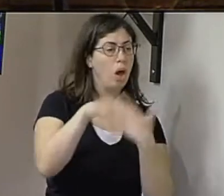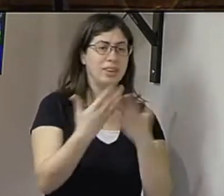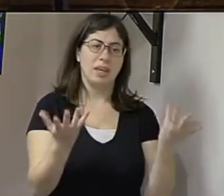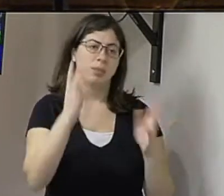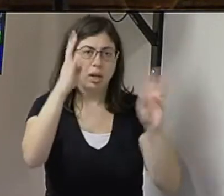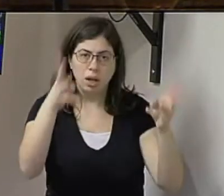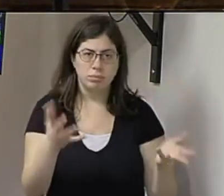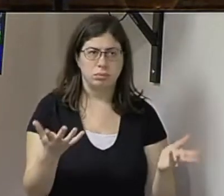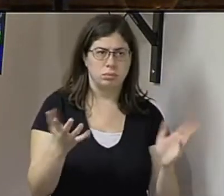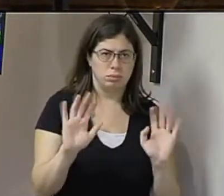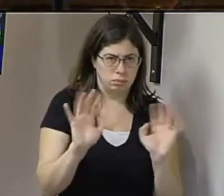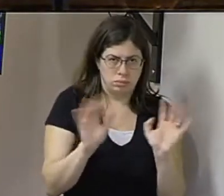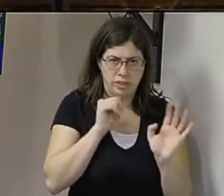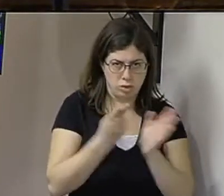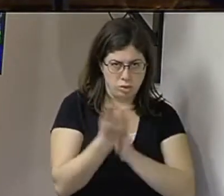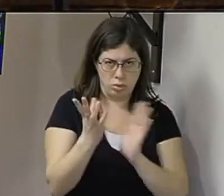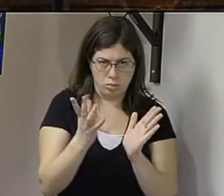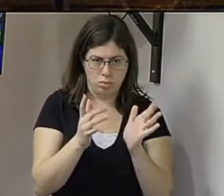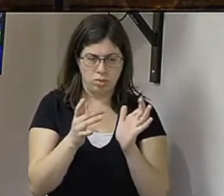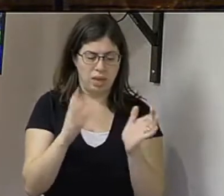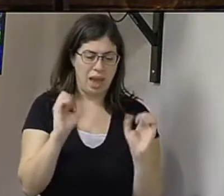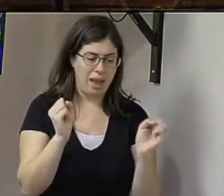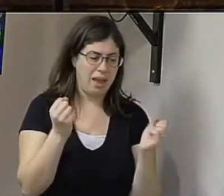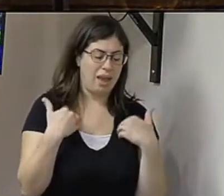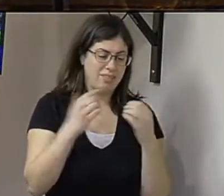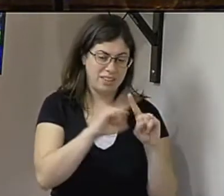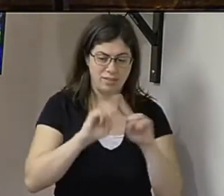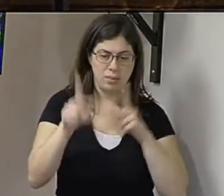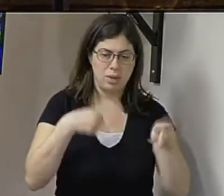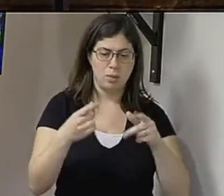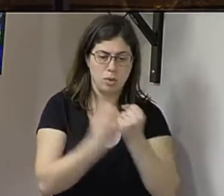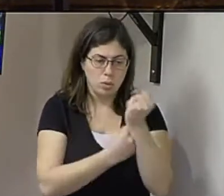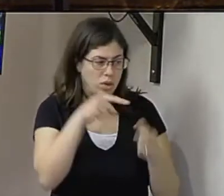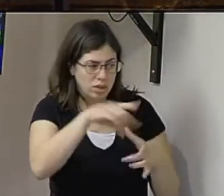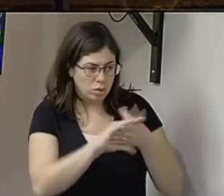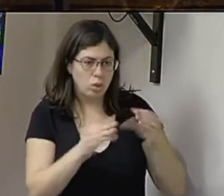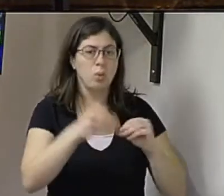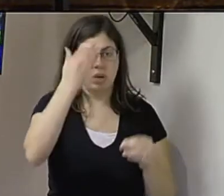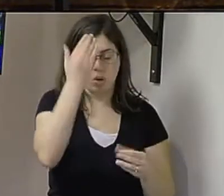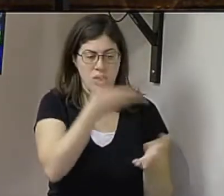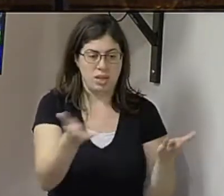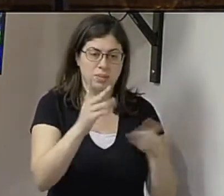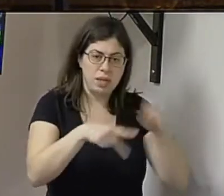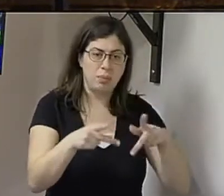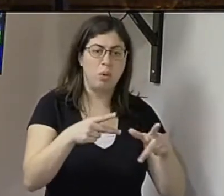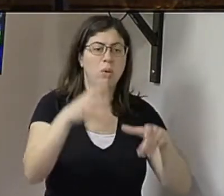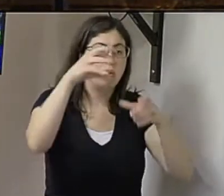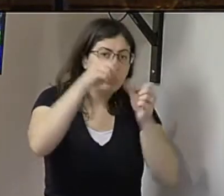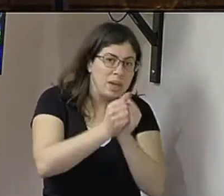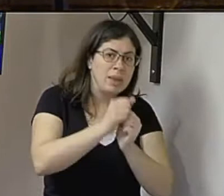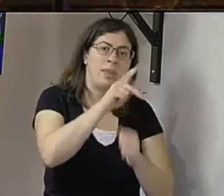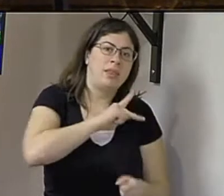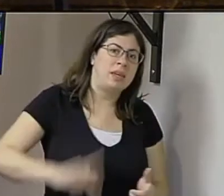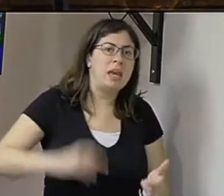made up, that's not true because we have all this other confirmation, right? So we know about these characters that basically would be hanging out in the king's court. And